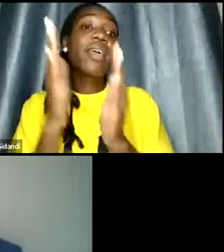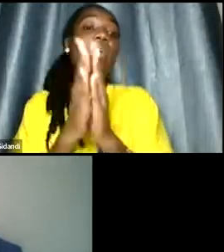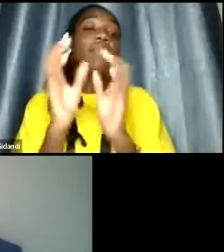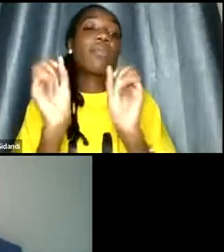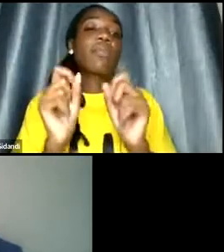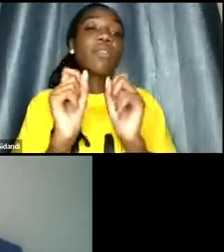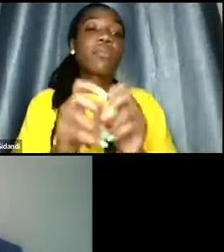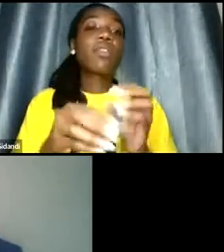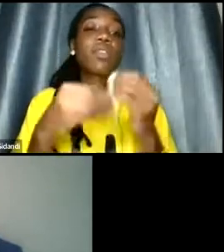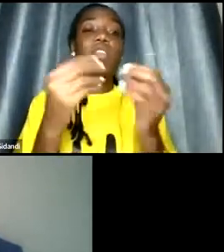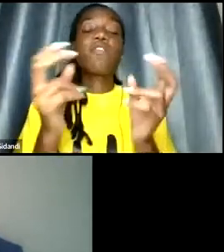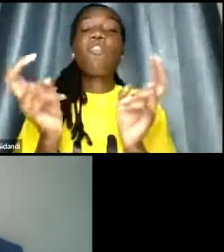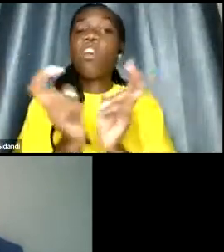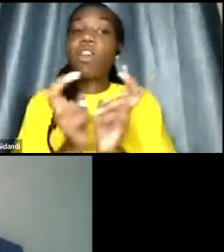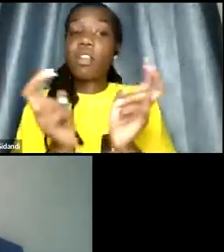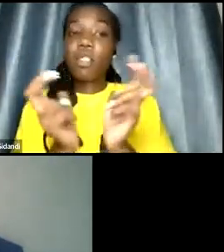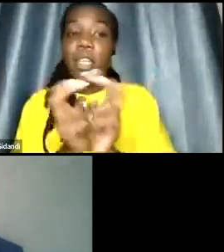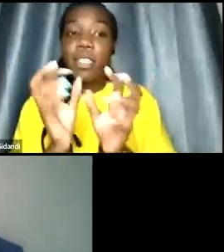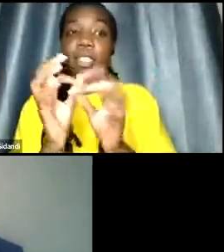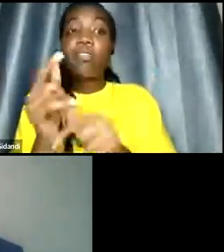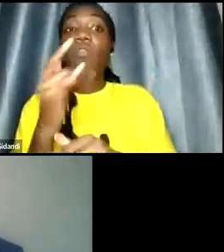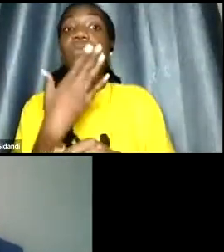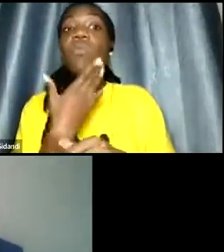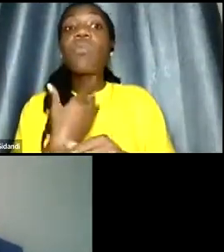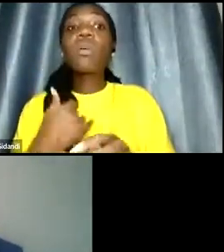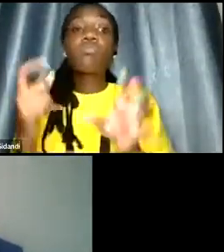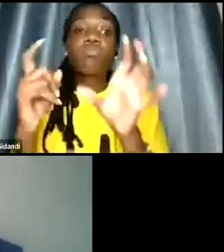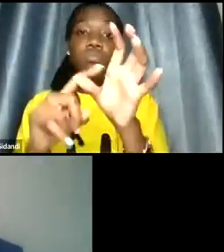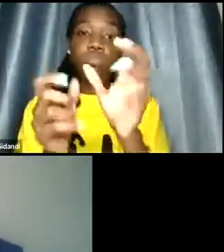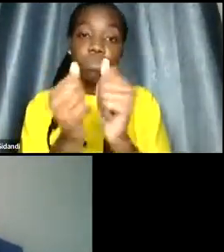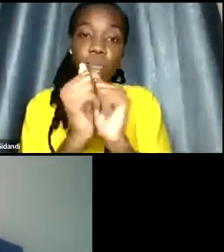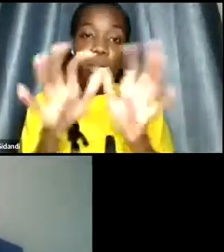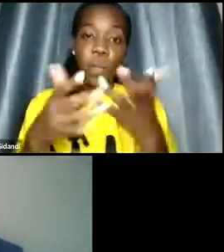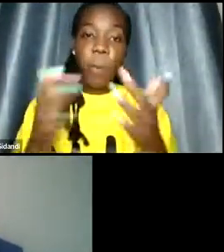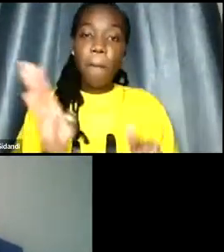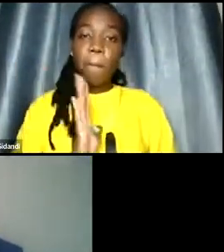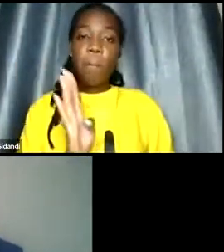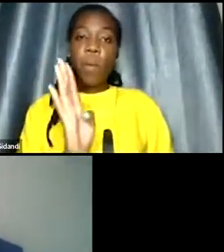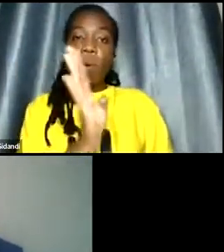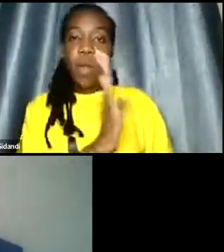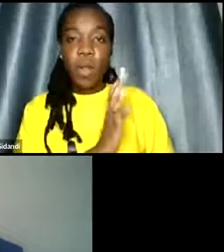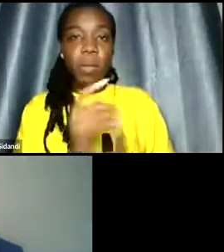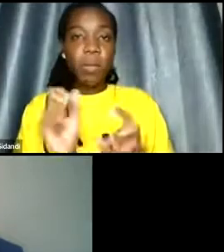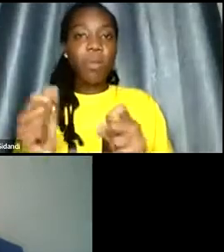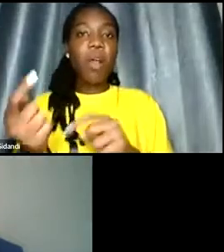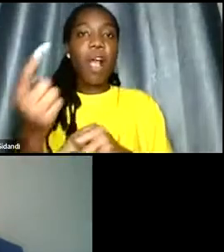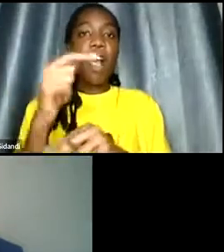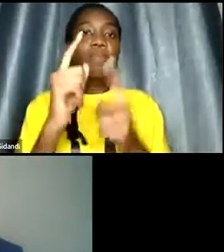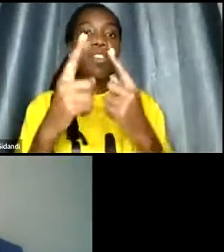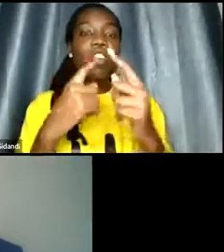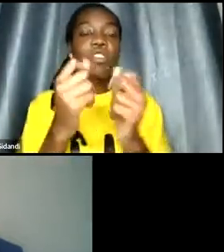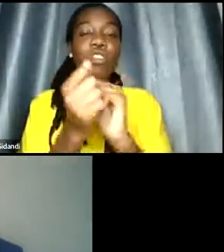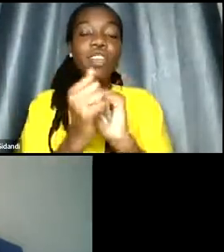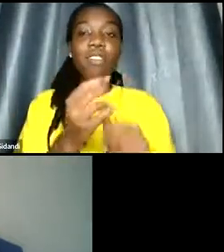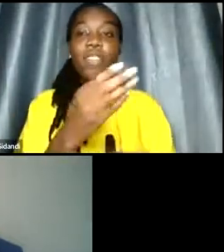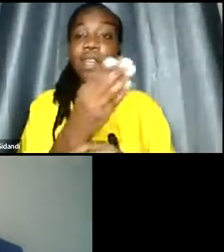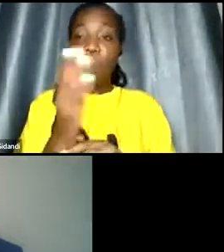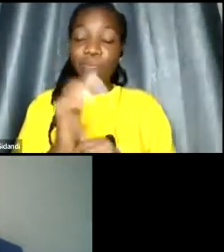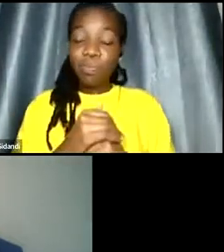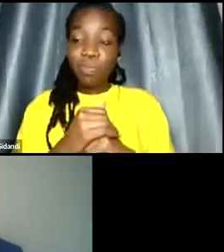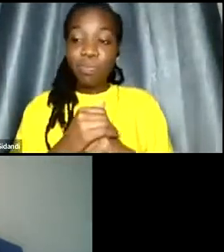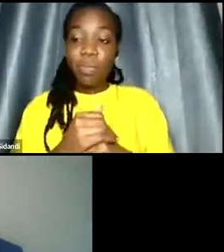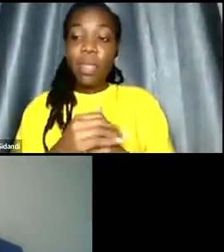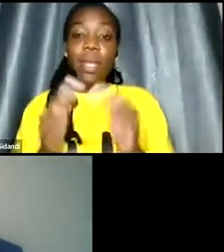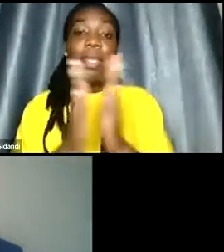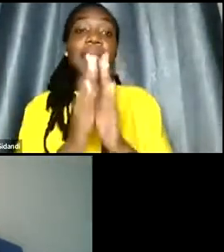his contacts. If you wish to engage him or your board, he can come and speak to your board. He can come and speak to your practitioners. And